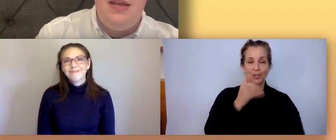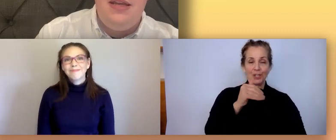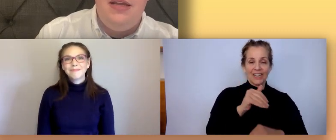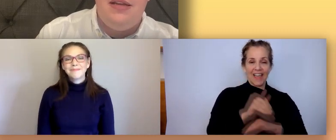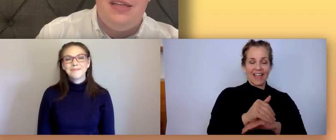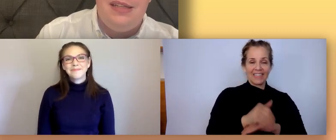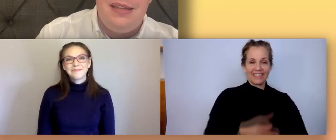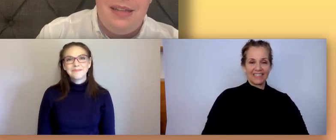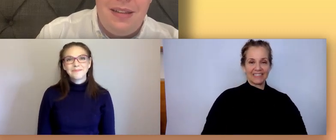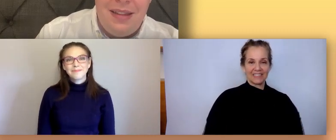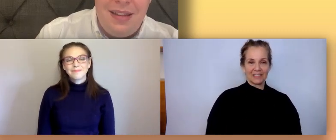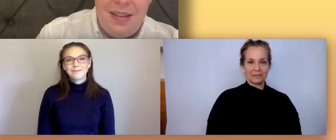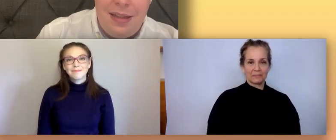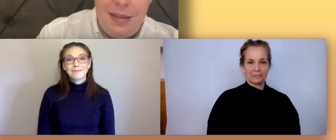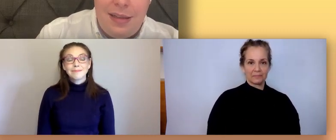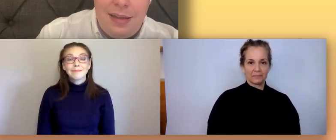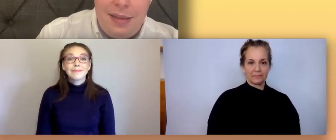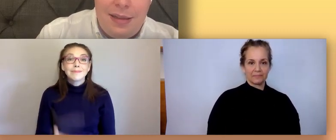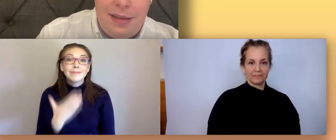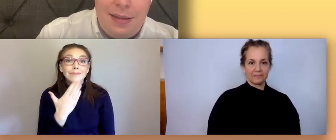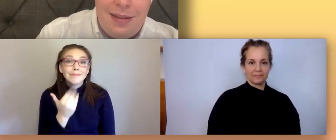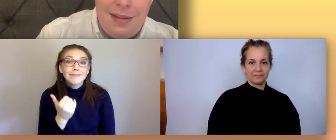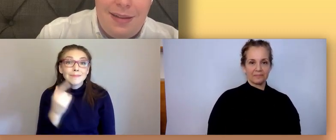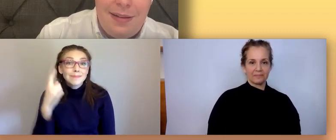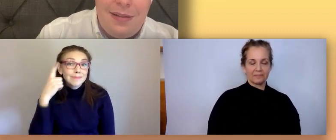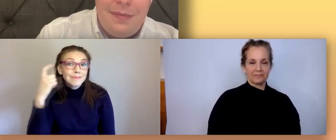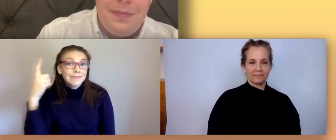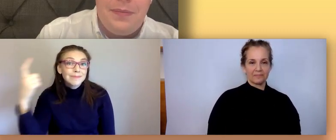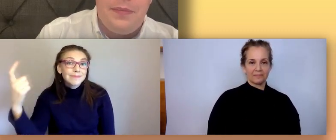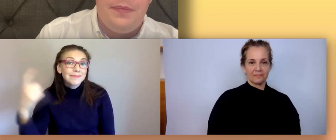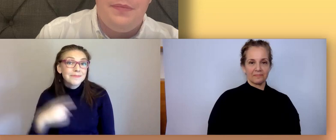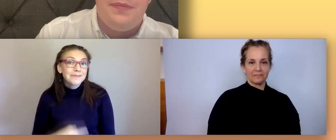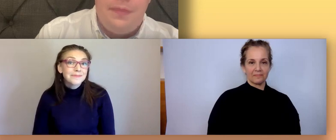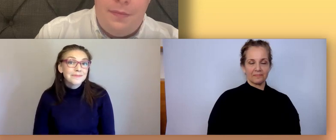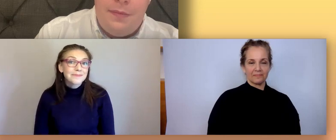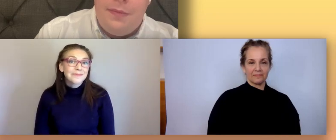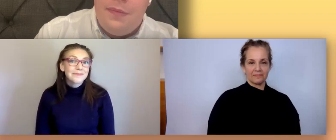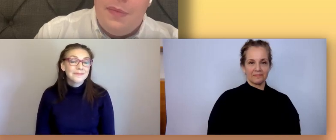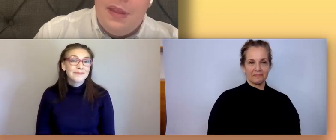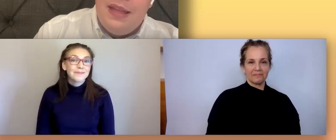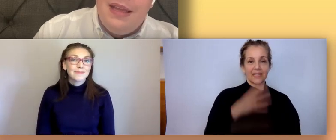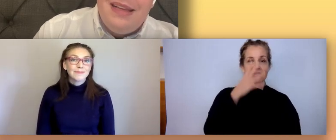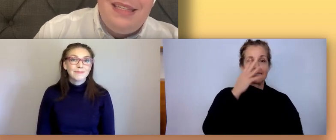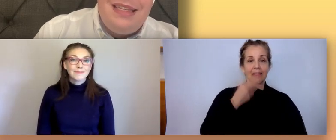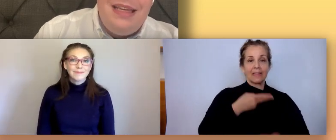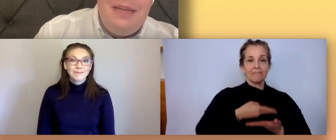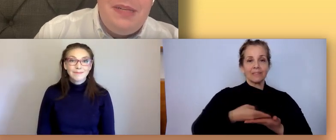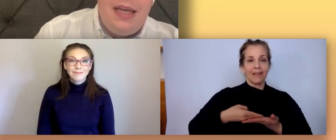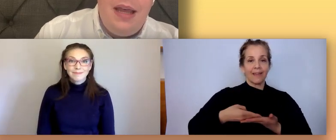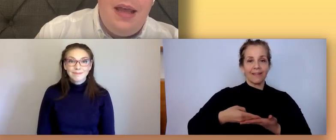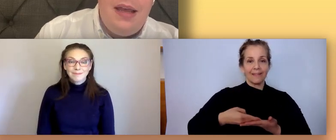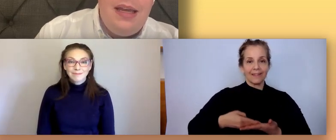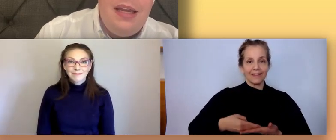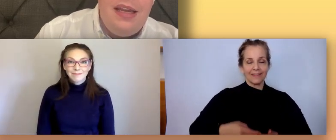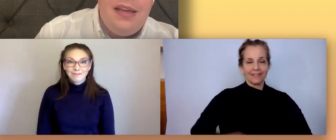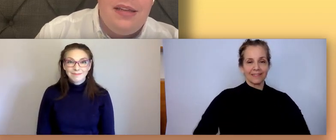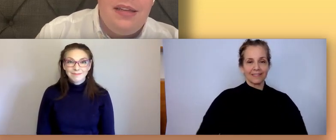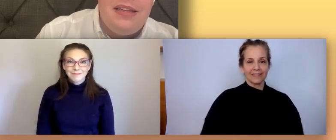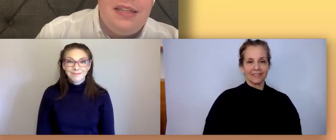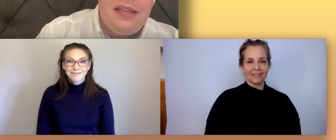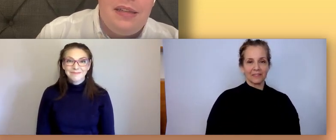Good night. Sweet dreams. sleep